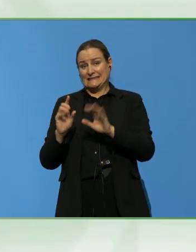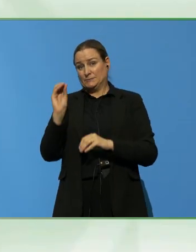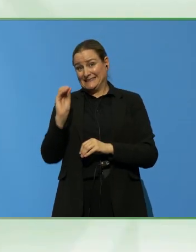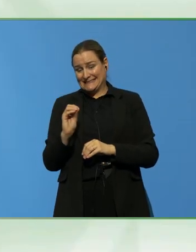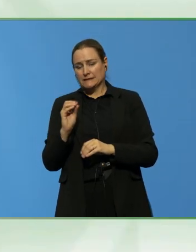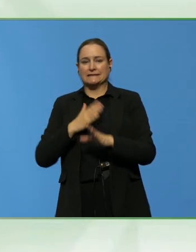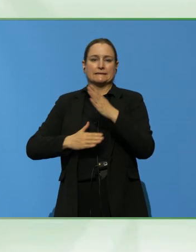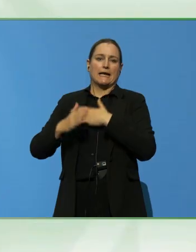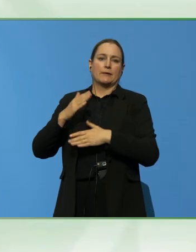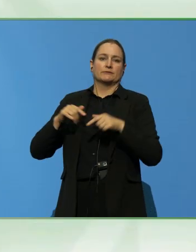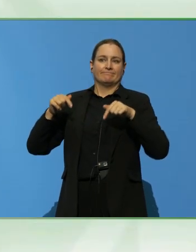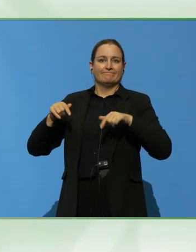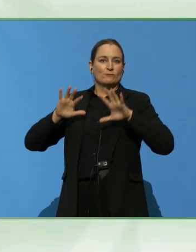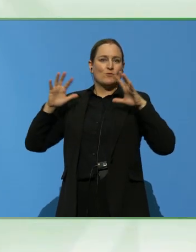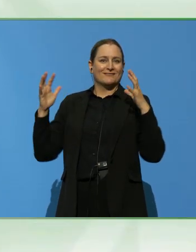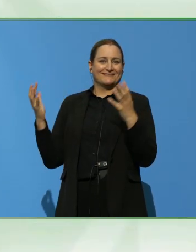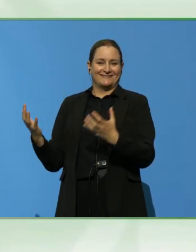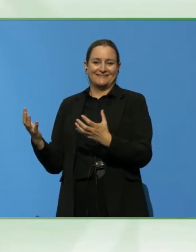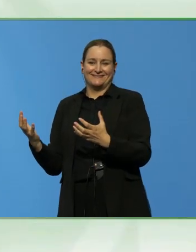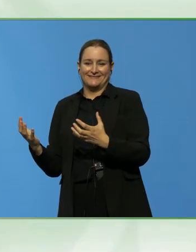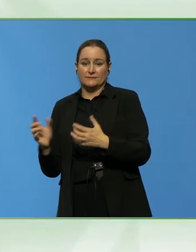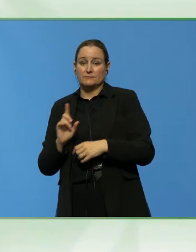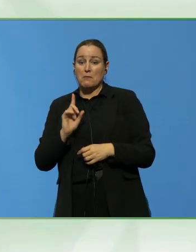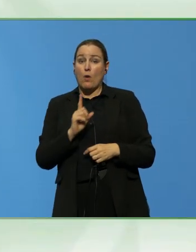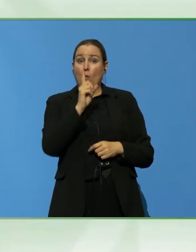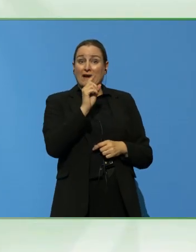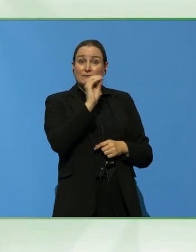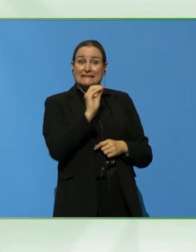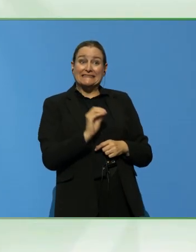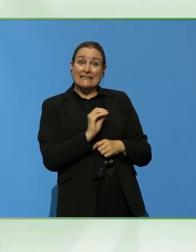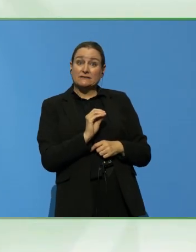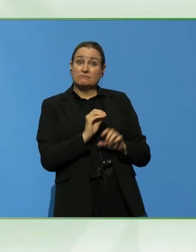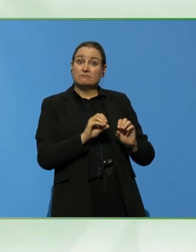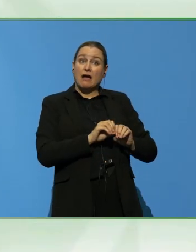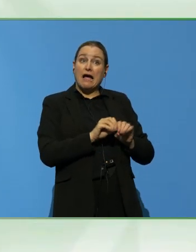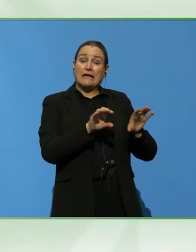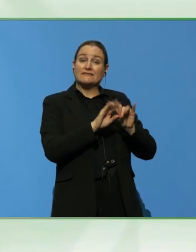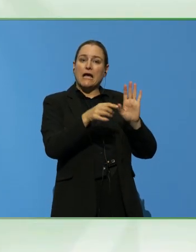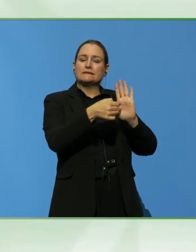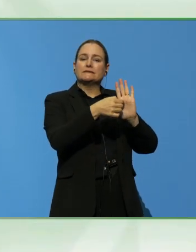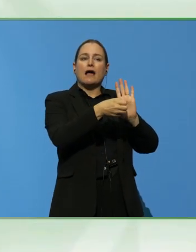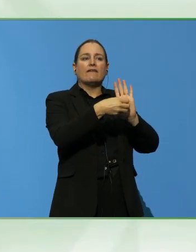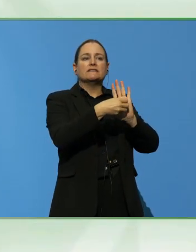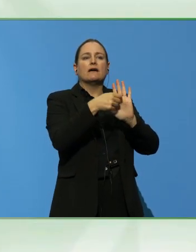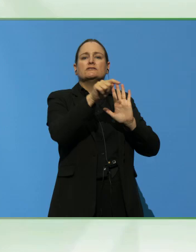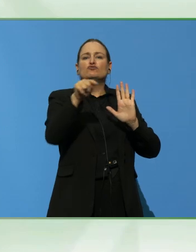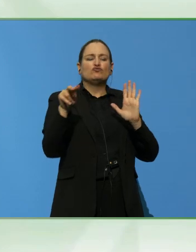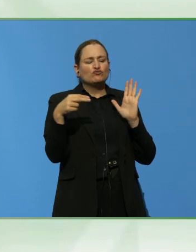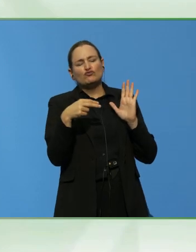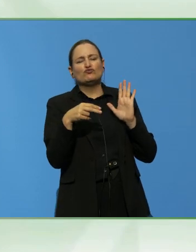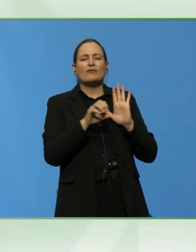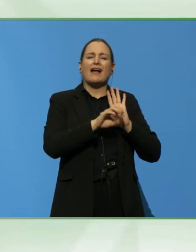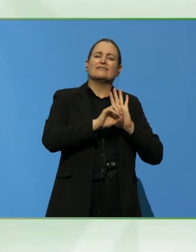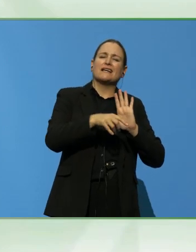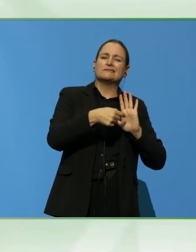only 1% of ads feature disabled people. And that's a global stat. And I